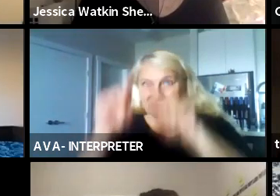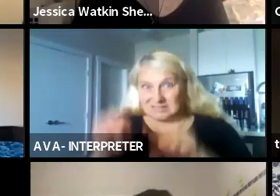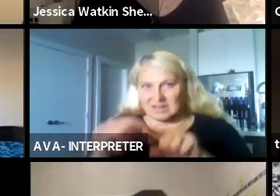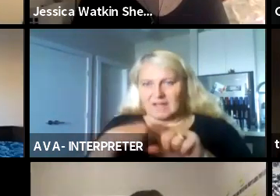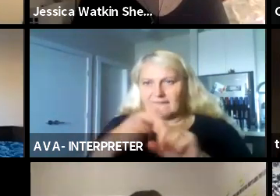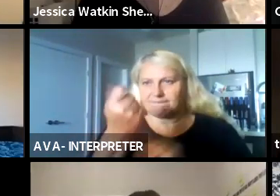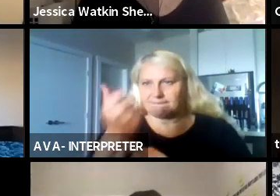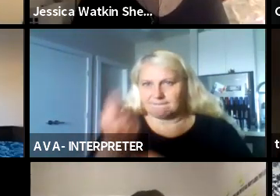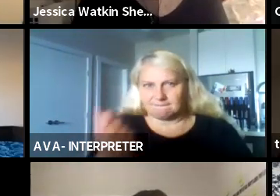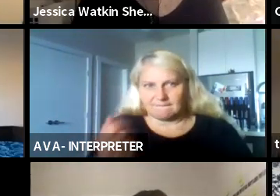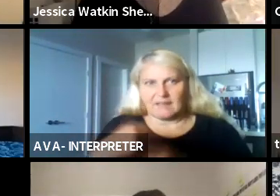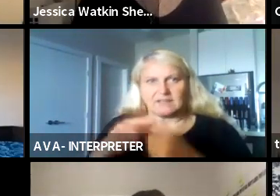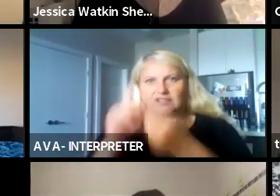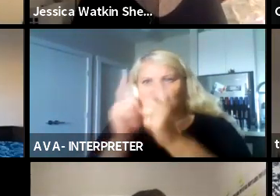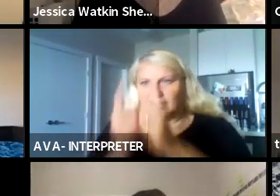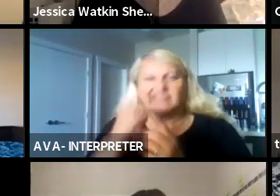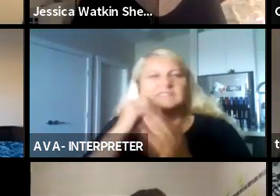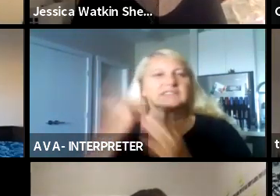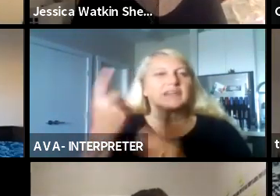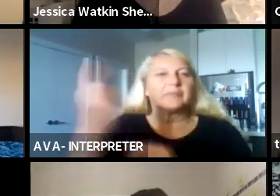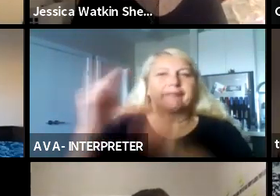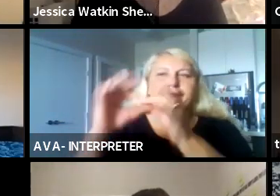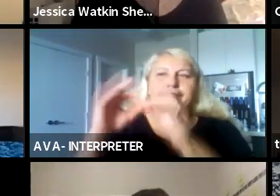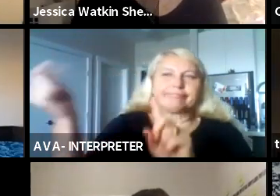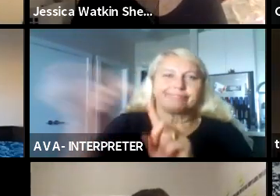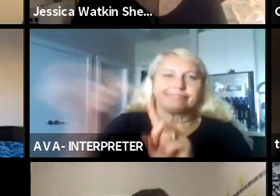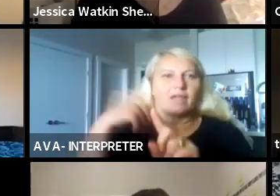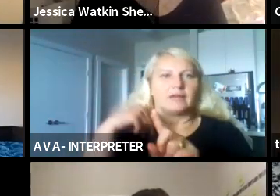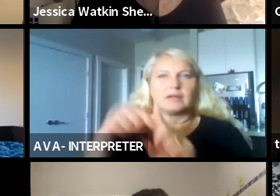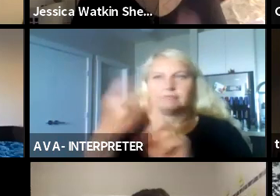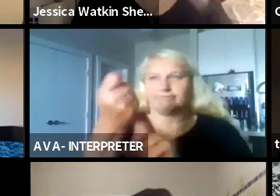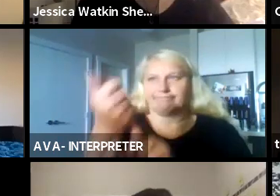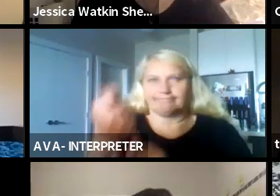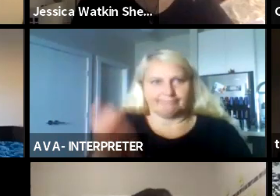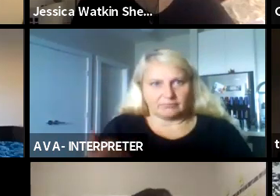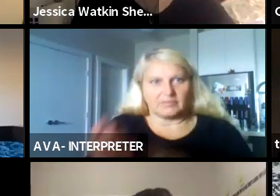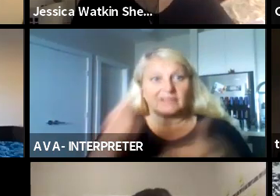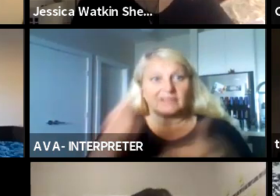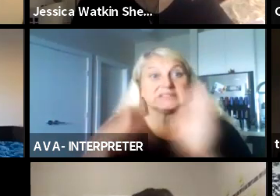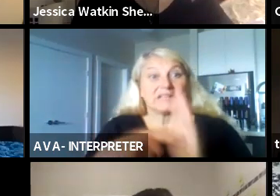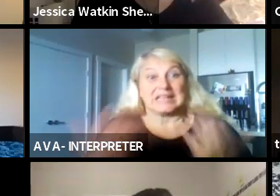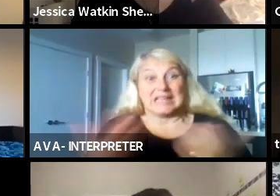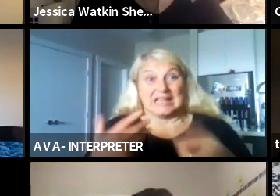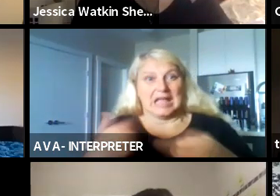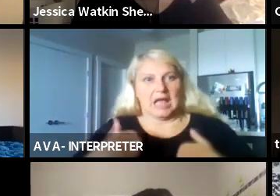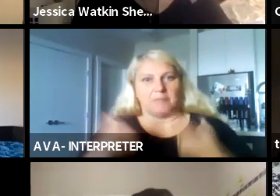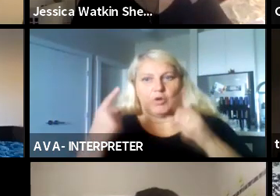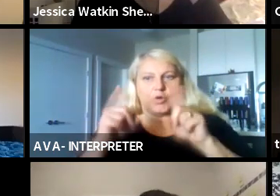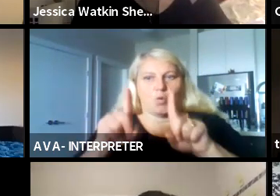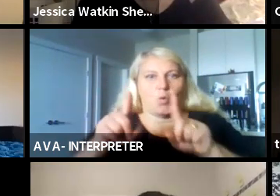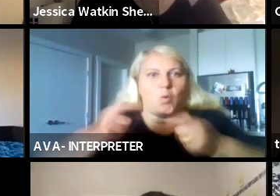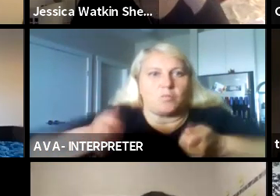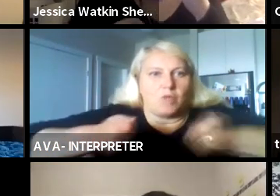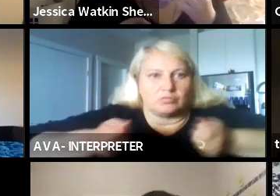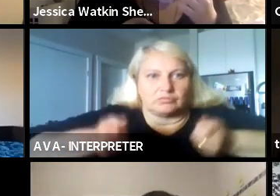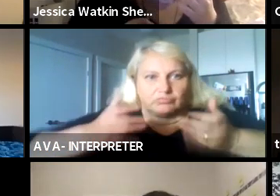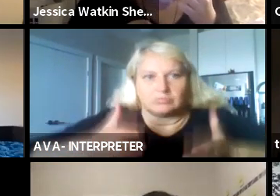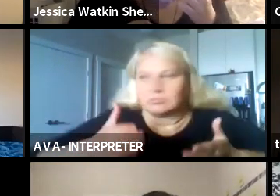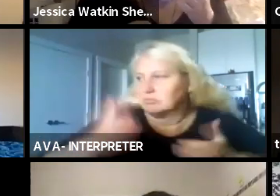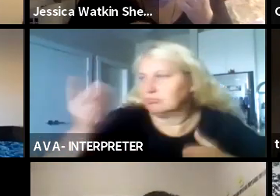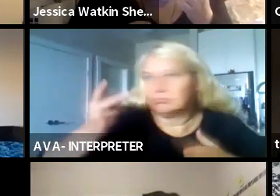made. And the way in which, for example, I, as a co-moderator on this Zoom today, have the power